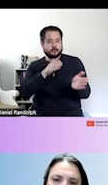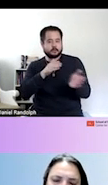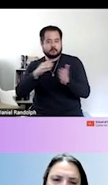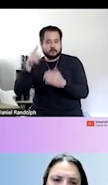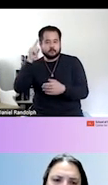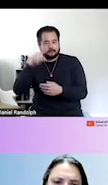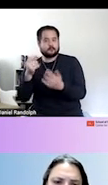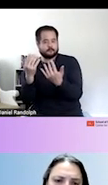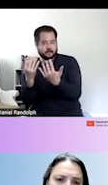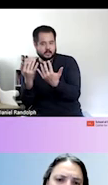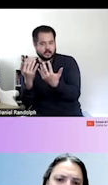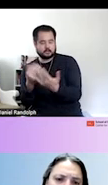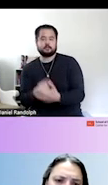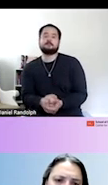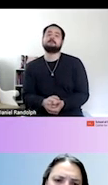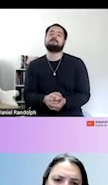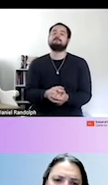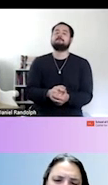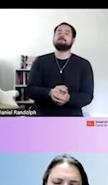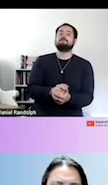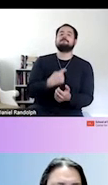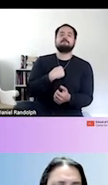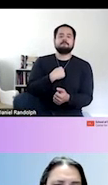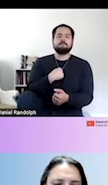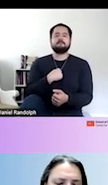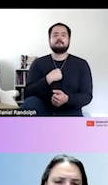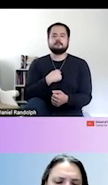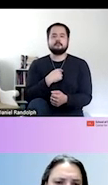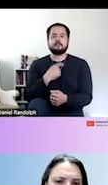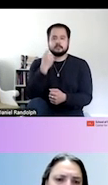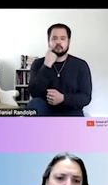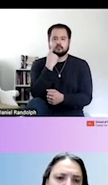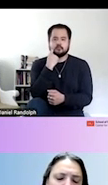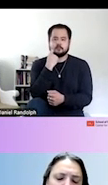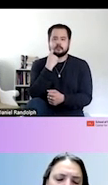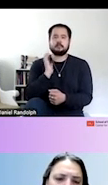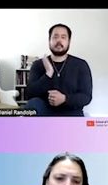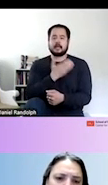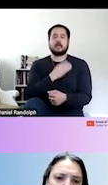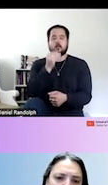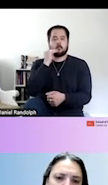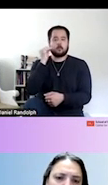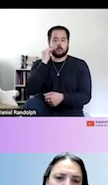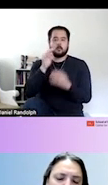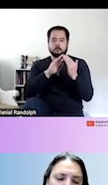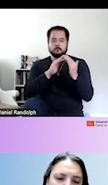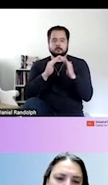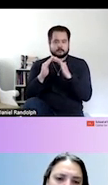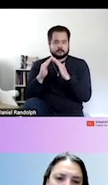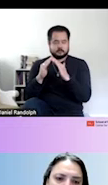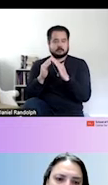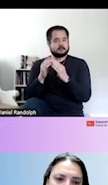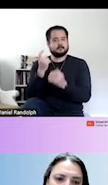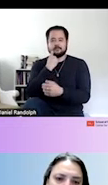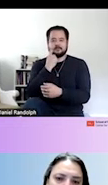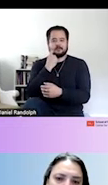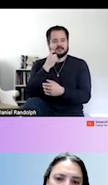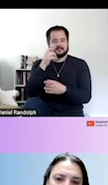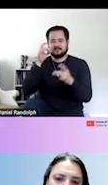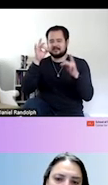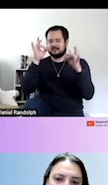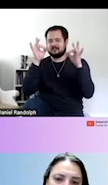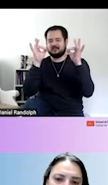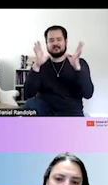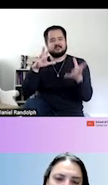recently, especially here in my own home city, we've unfortunately had just some really horrible disasters recently with